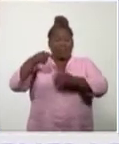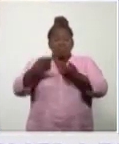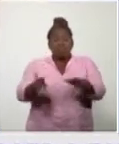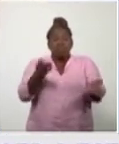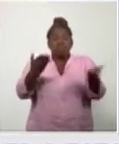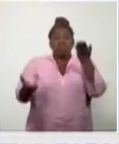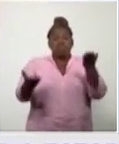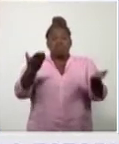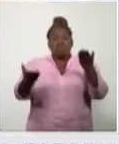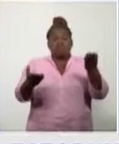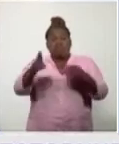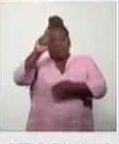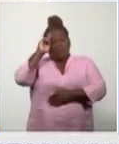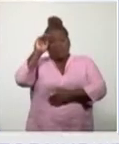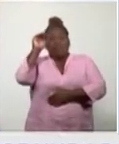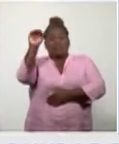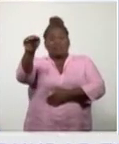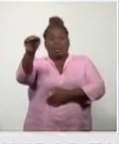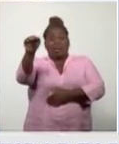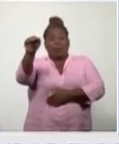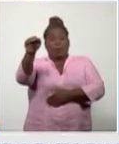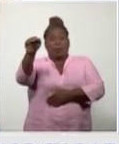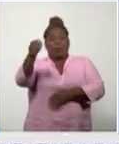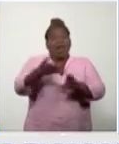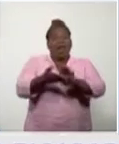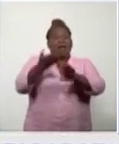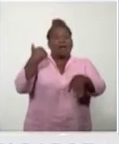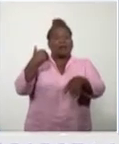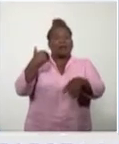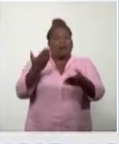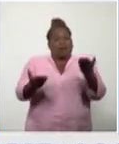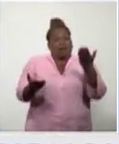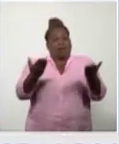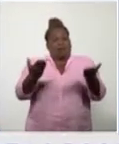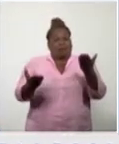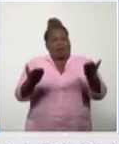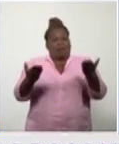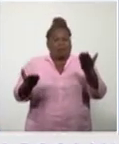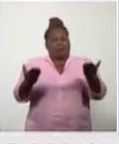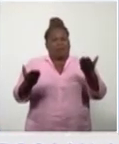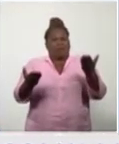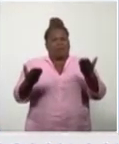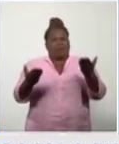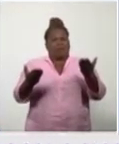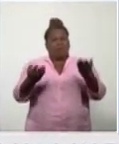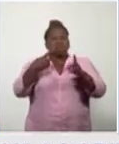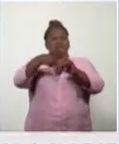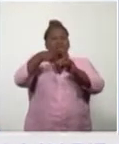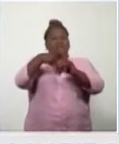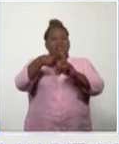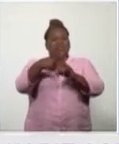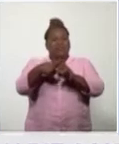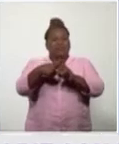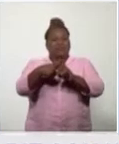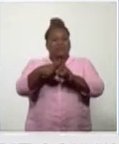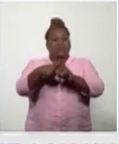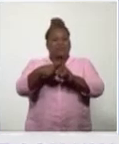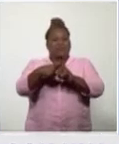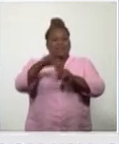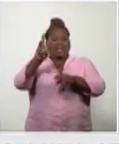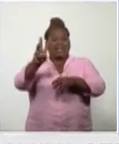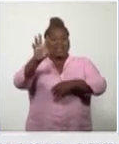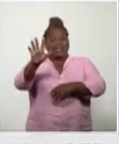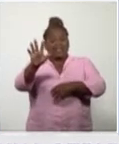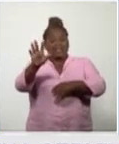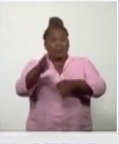today. However, the ratio between admission and discharges favors the latter.